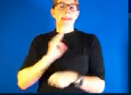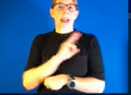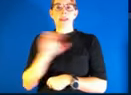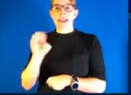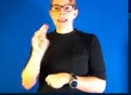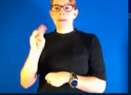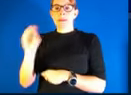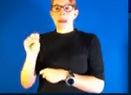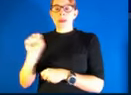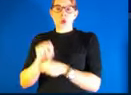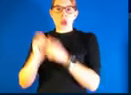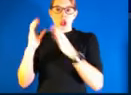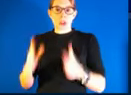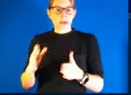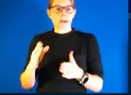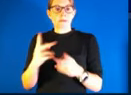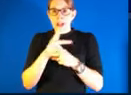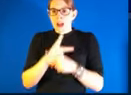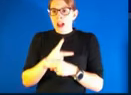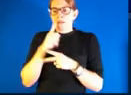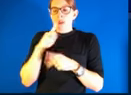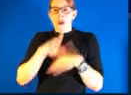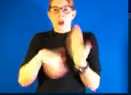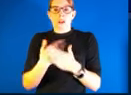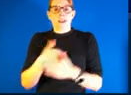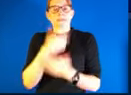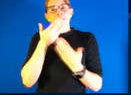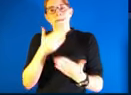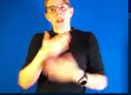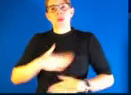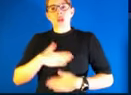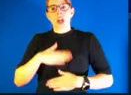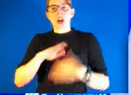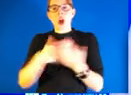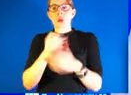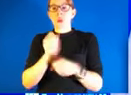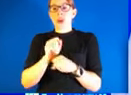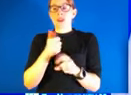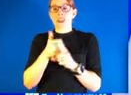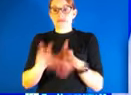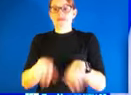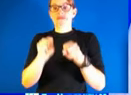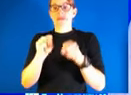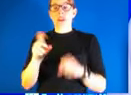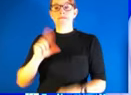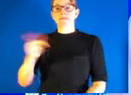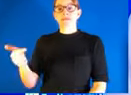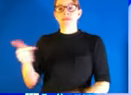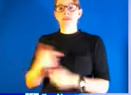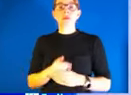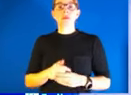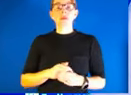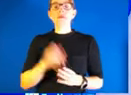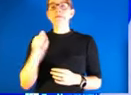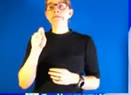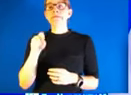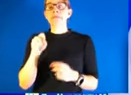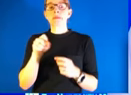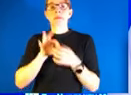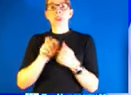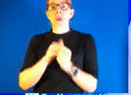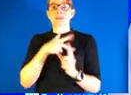always figuring it out for all of us, and appreciate all the work you're doing. Dr. Hawkinson? Yeah, on the subject of vaccination, we know